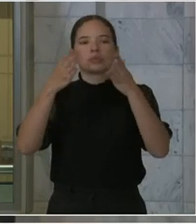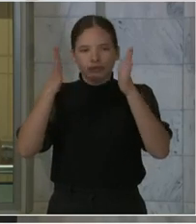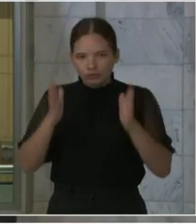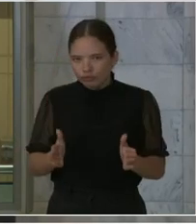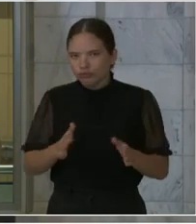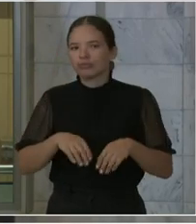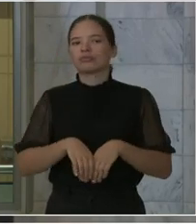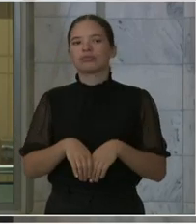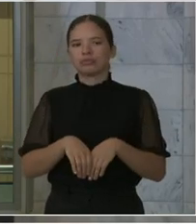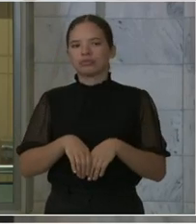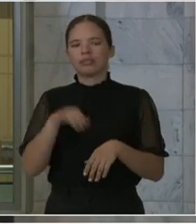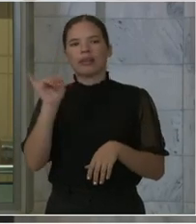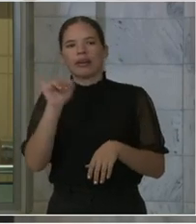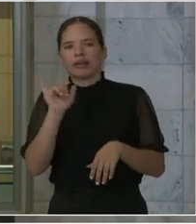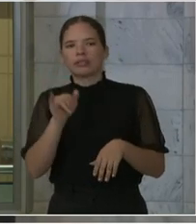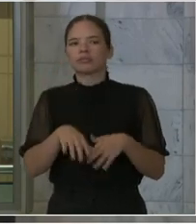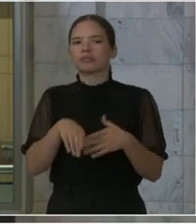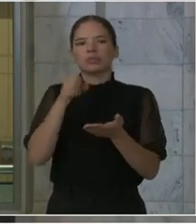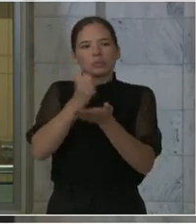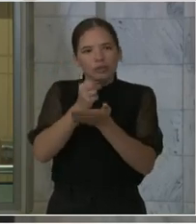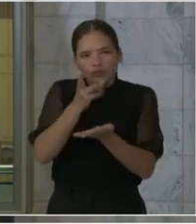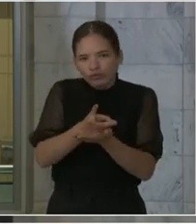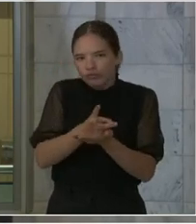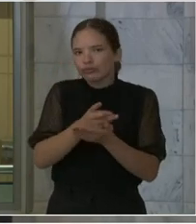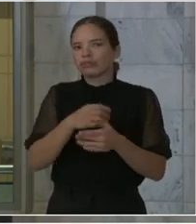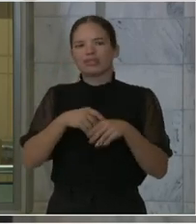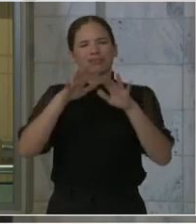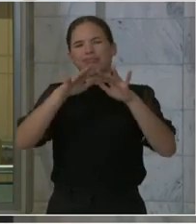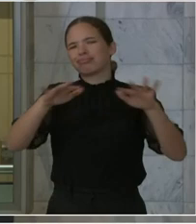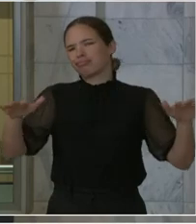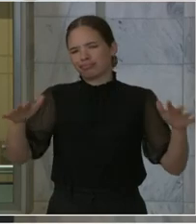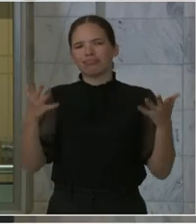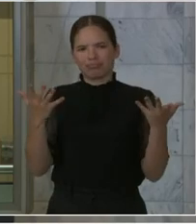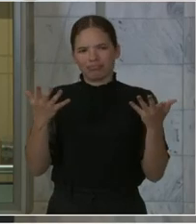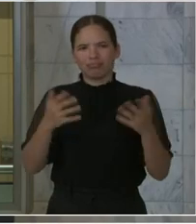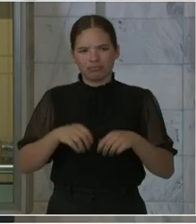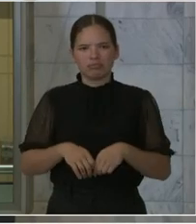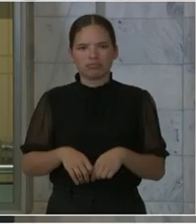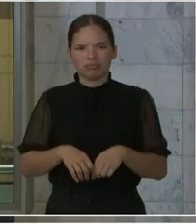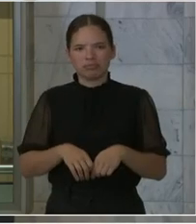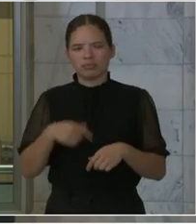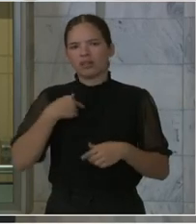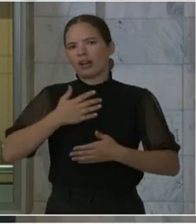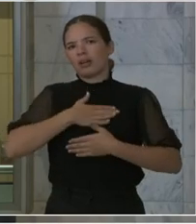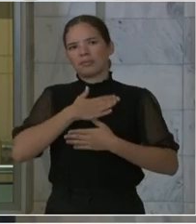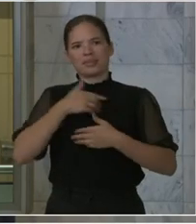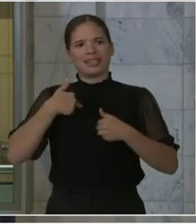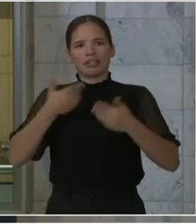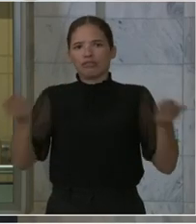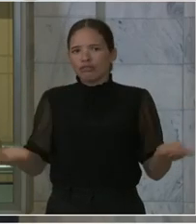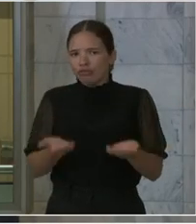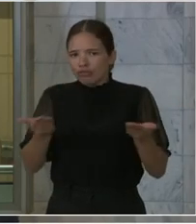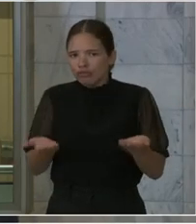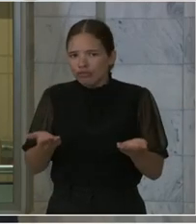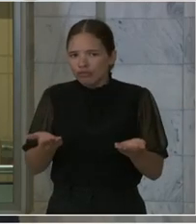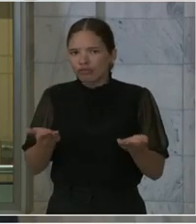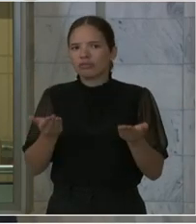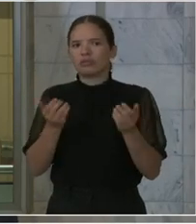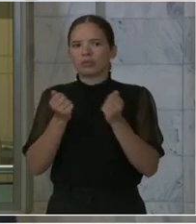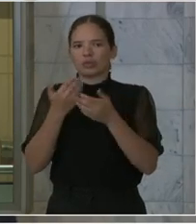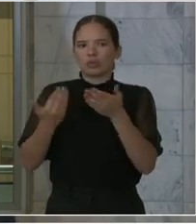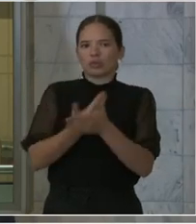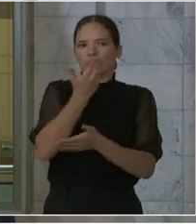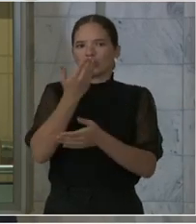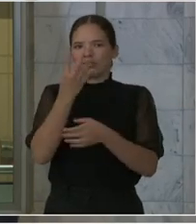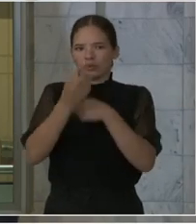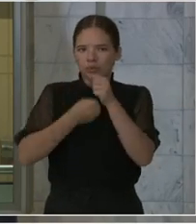and the like. I'm pleased to announce our agreement with the mayor and the chancellor and their teams on a new 4-year agreement. This